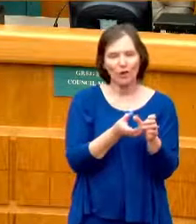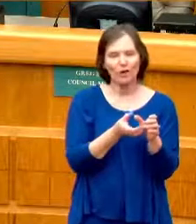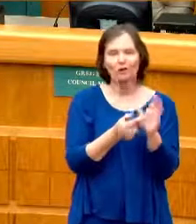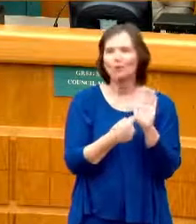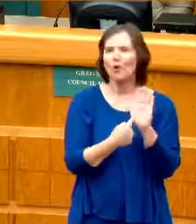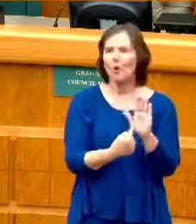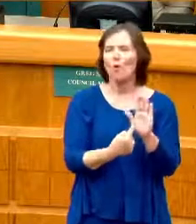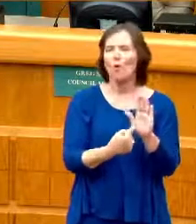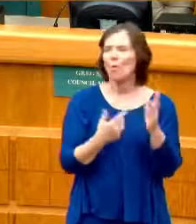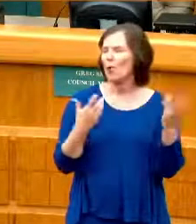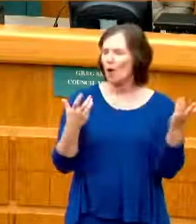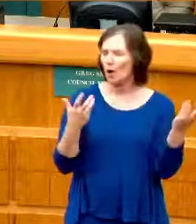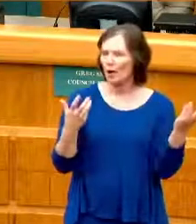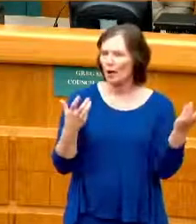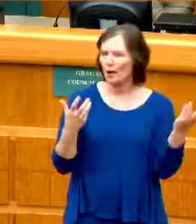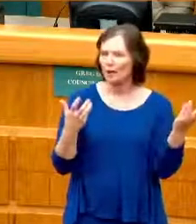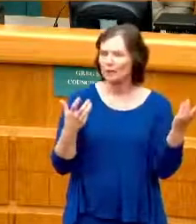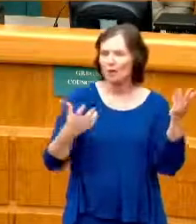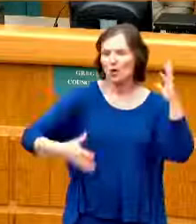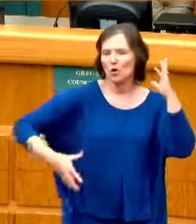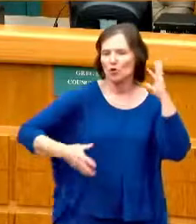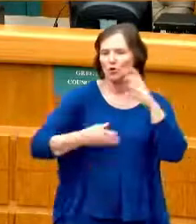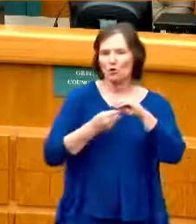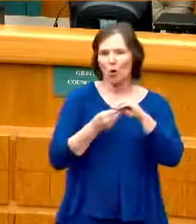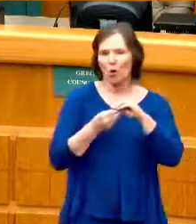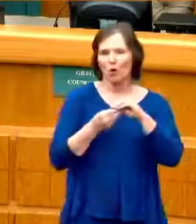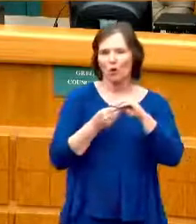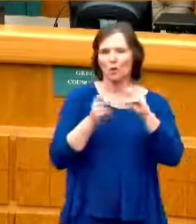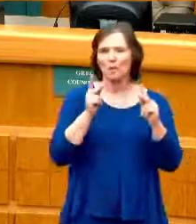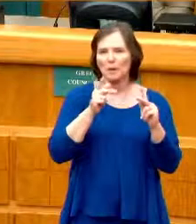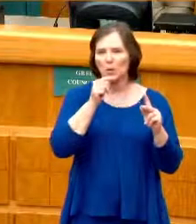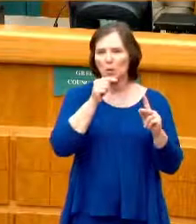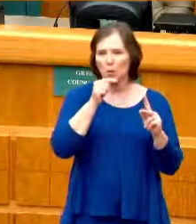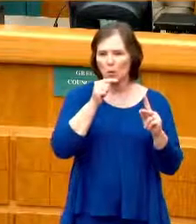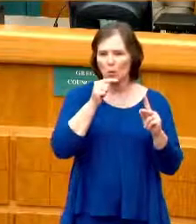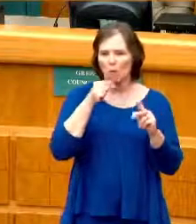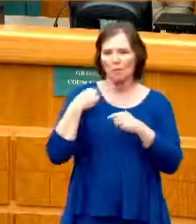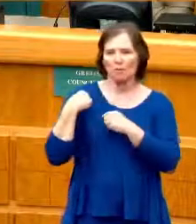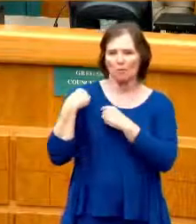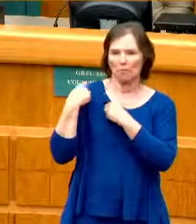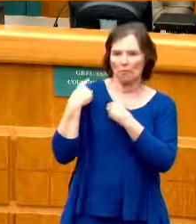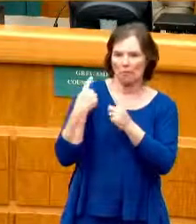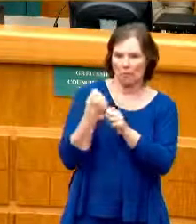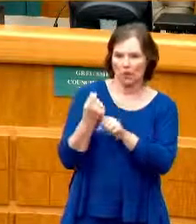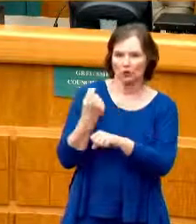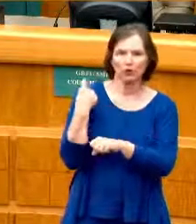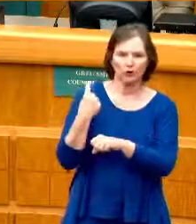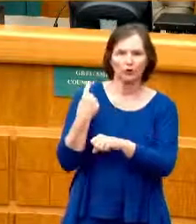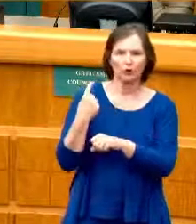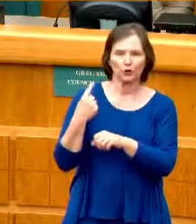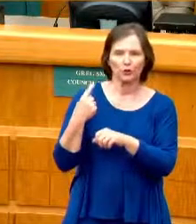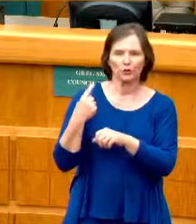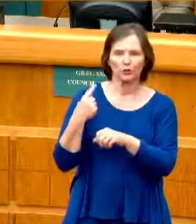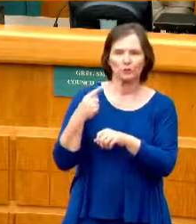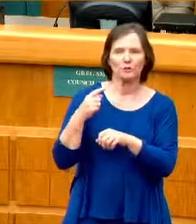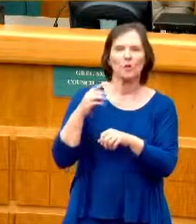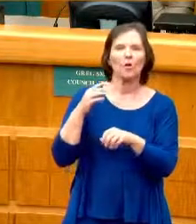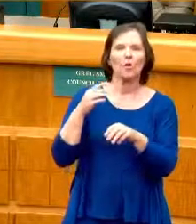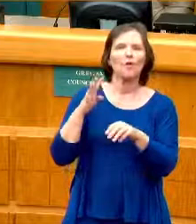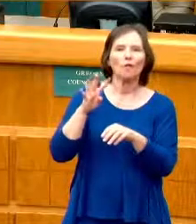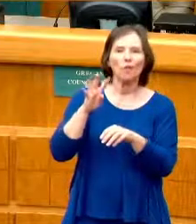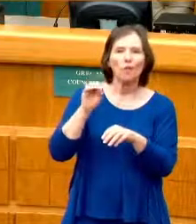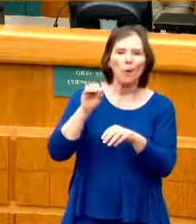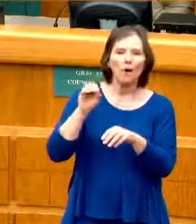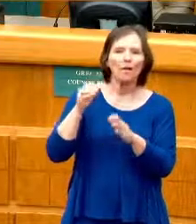diagram basically shows the total number of COVID cases, all inclusive, is 40,000. So we've reached